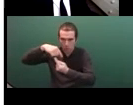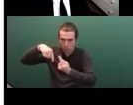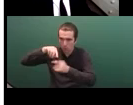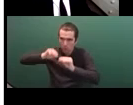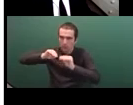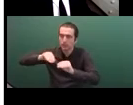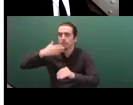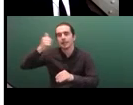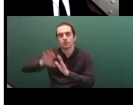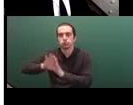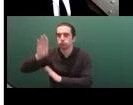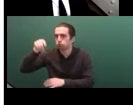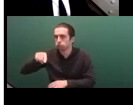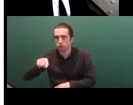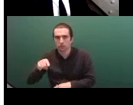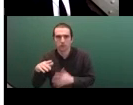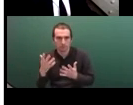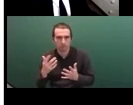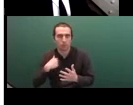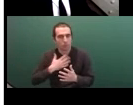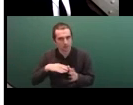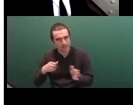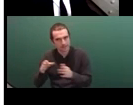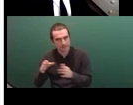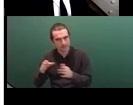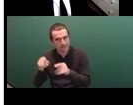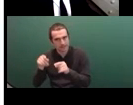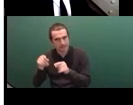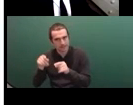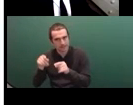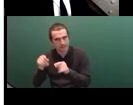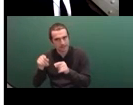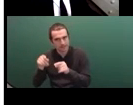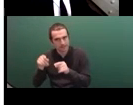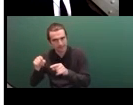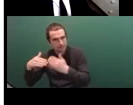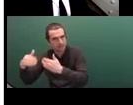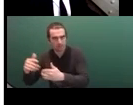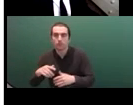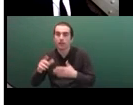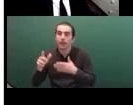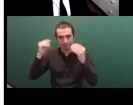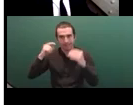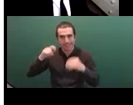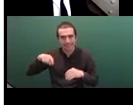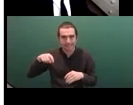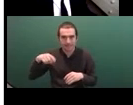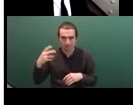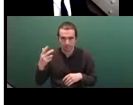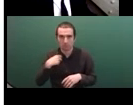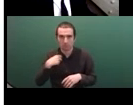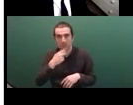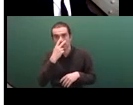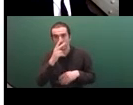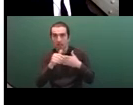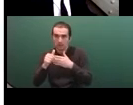need to make sure that the principal has the power and the budget to lead the team and